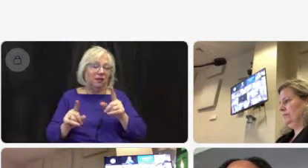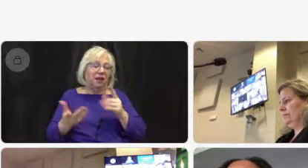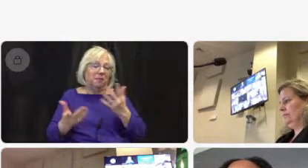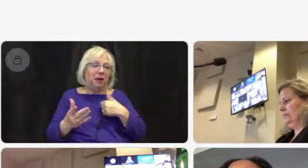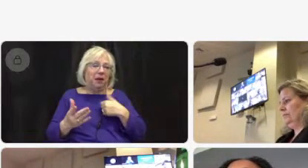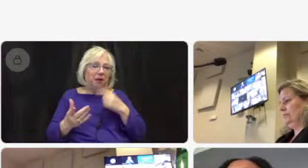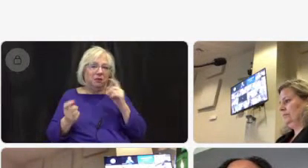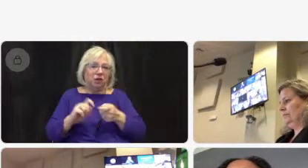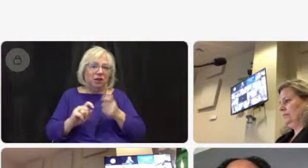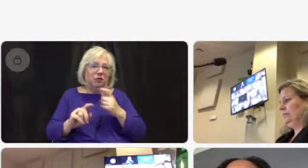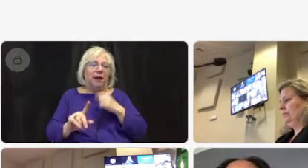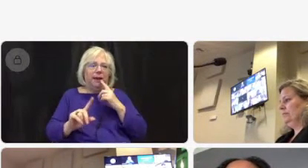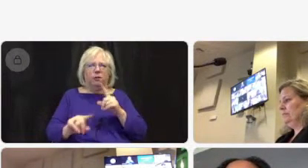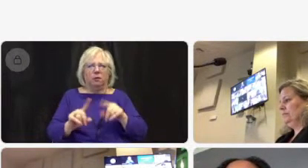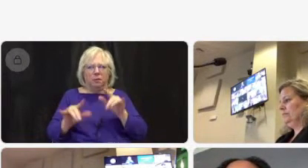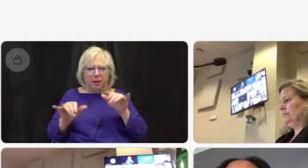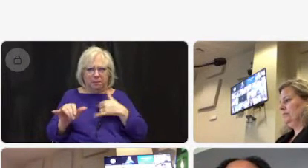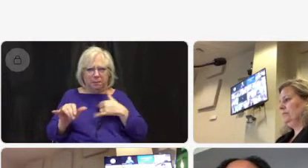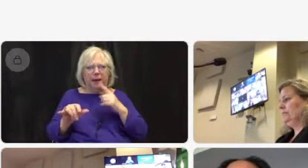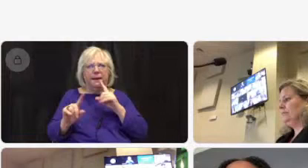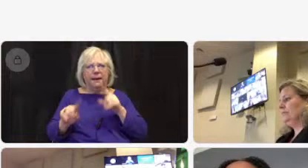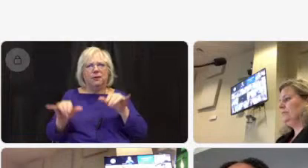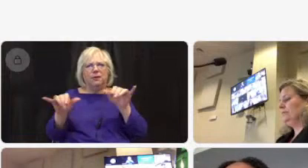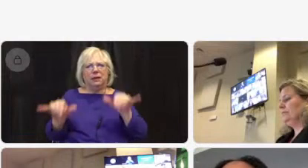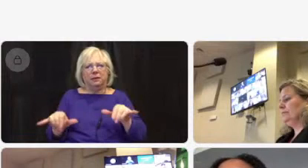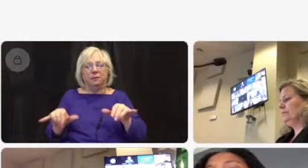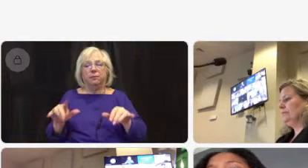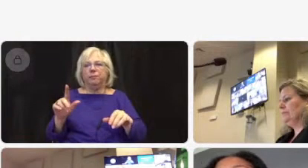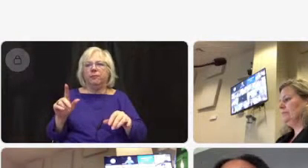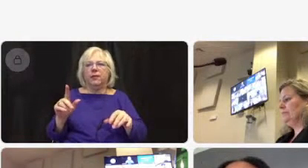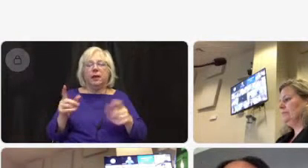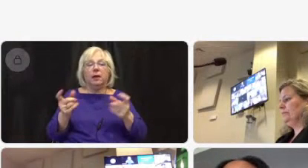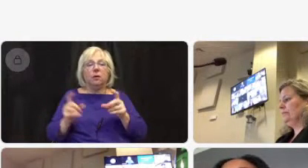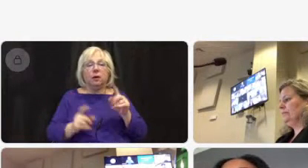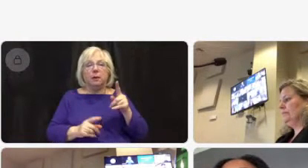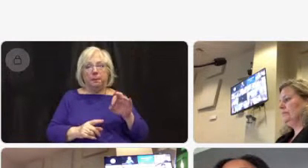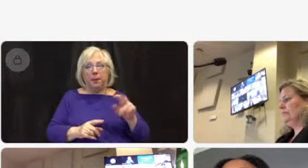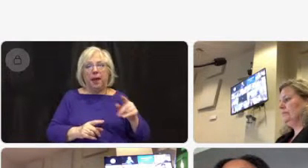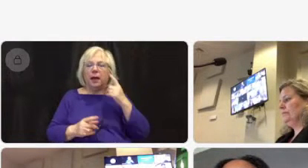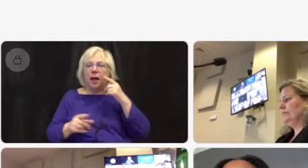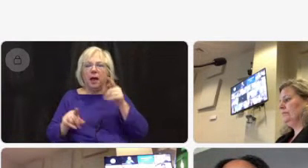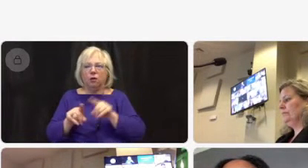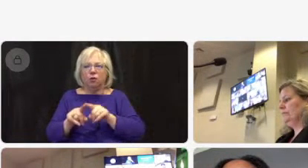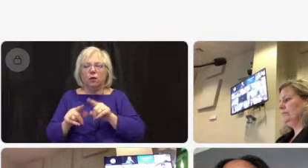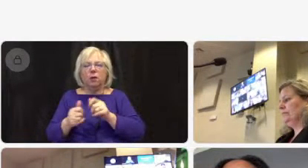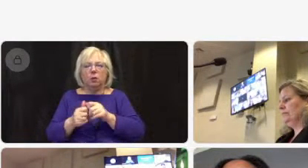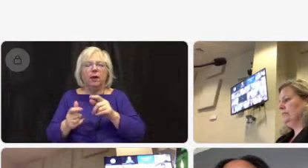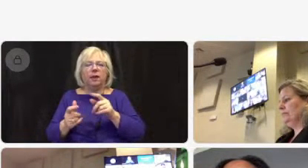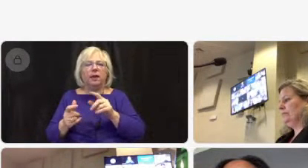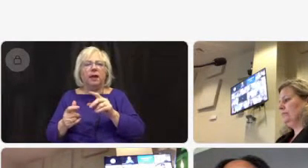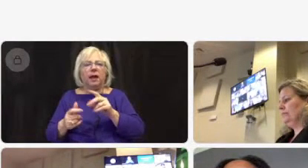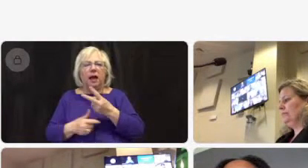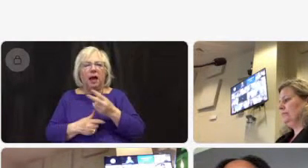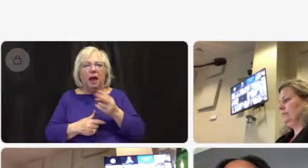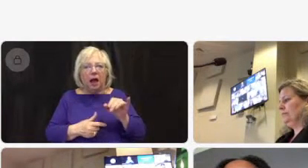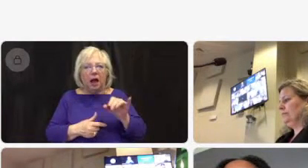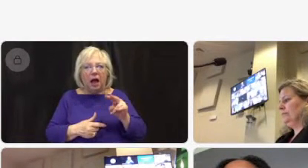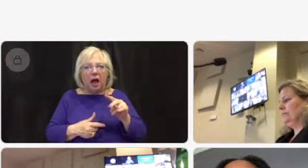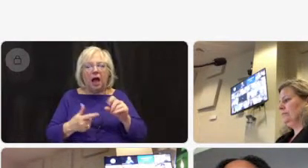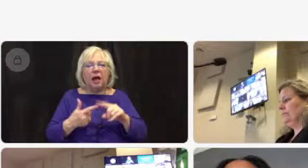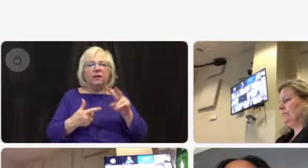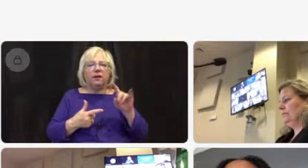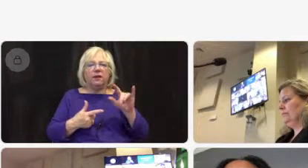Mayor. Director Peck? Thank you, and I would agree with Vice Mayor Webb and Director Hines. It's hard to